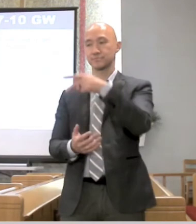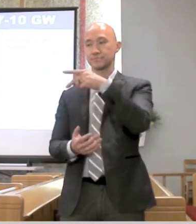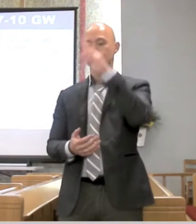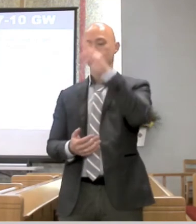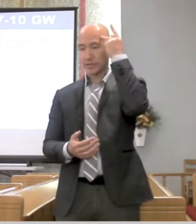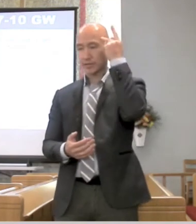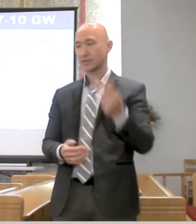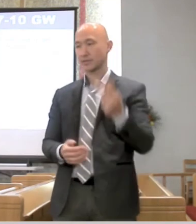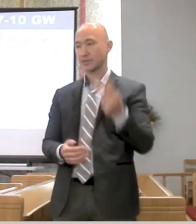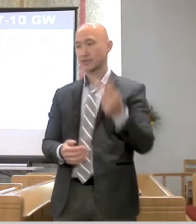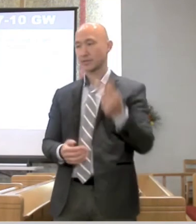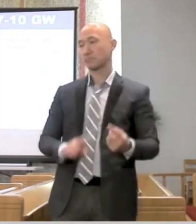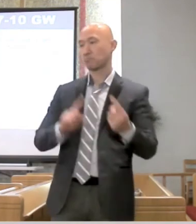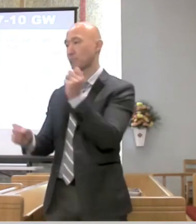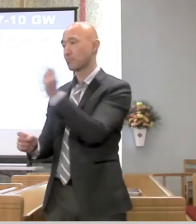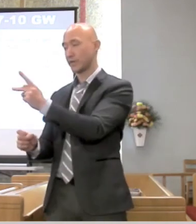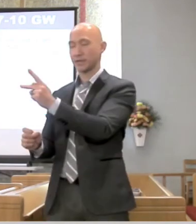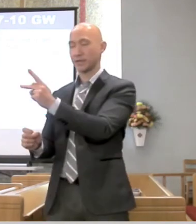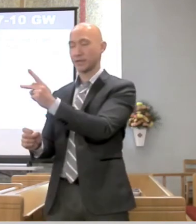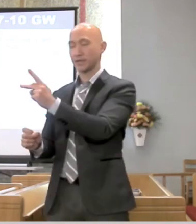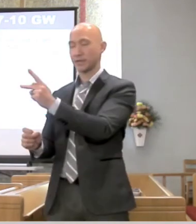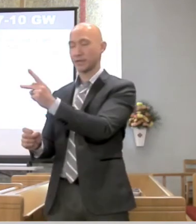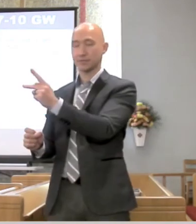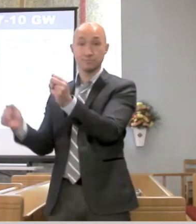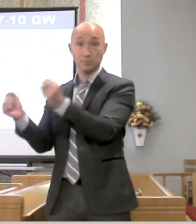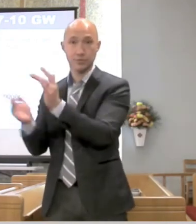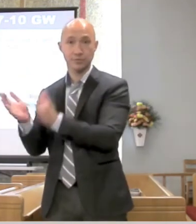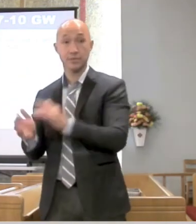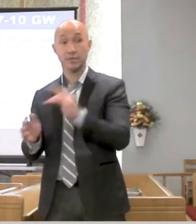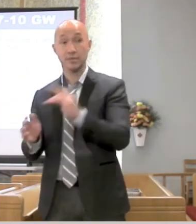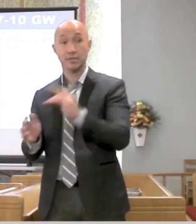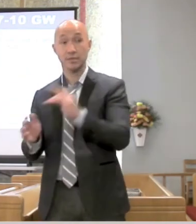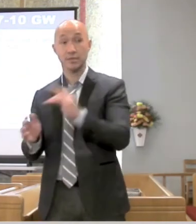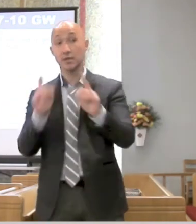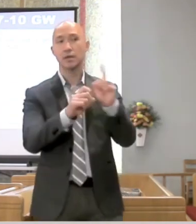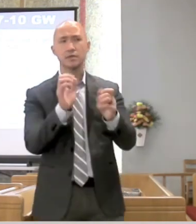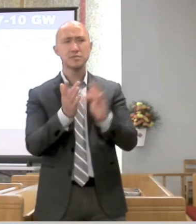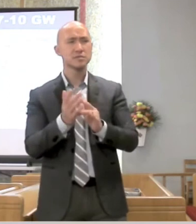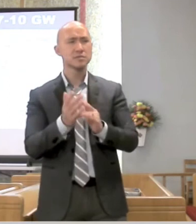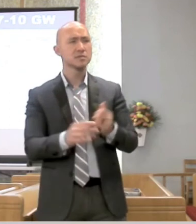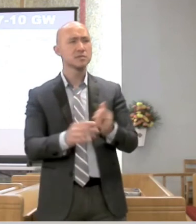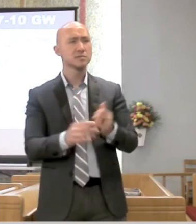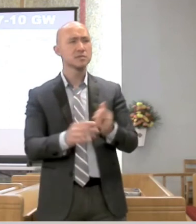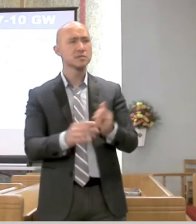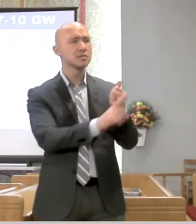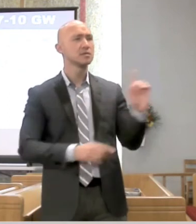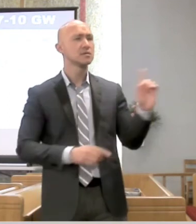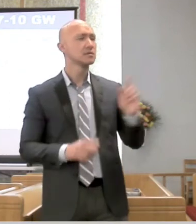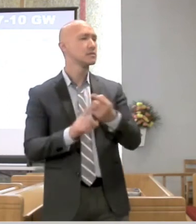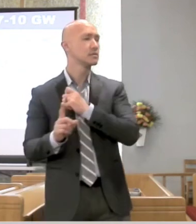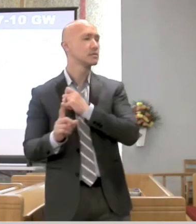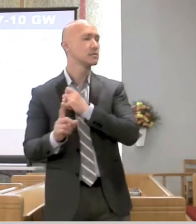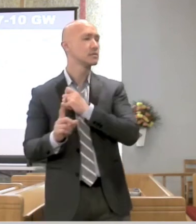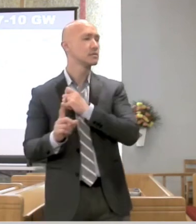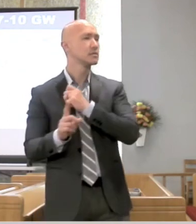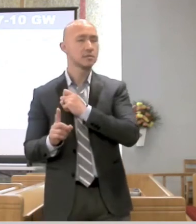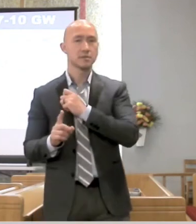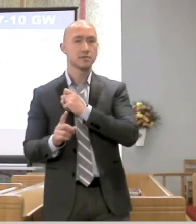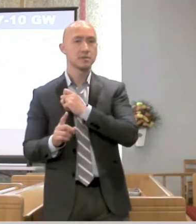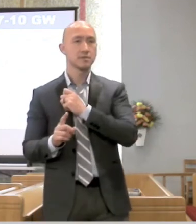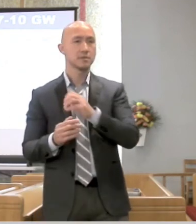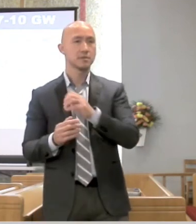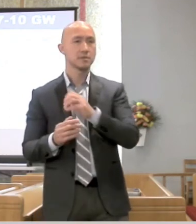from? He's kind of trying to dig a little more into Jesus' background. But Jesus didn't answer him. So Pilate said to him, aren't you